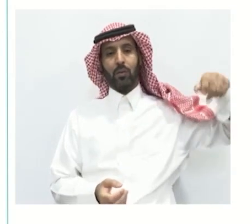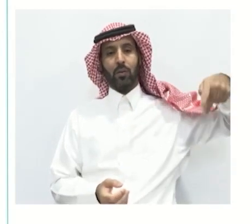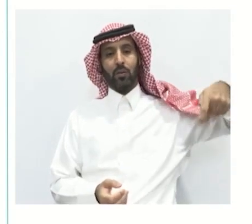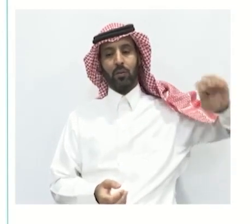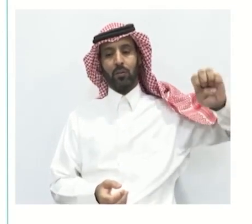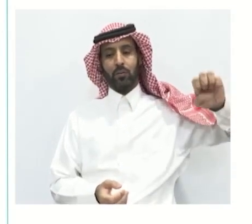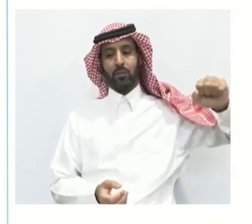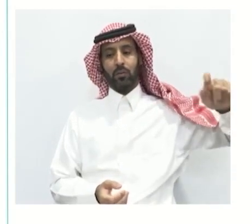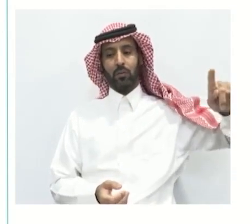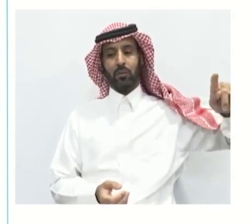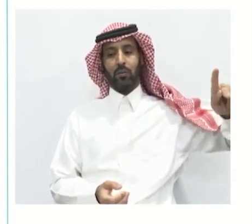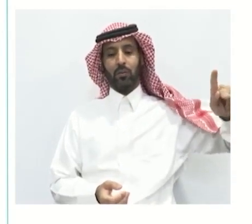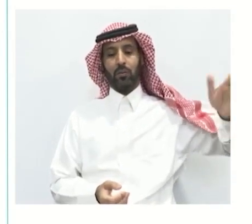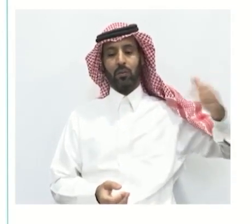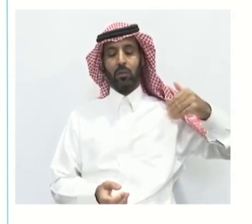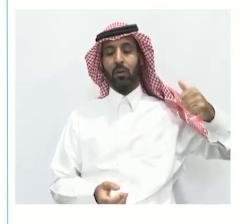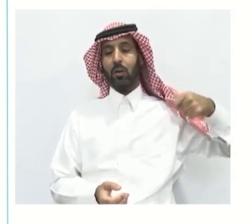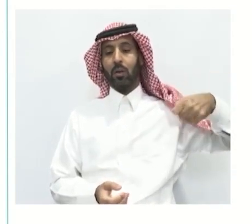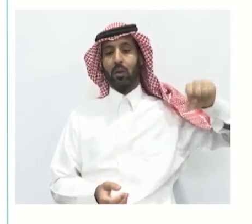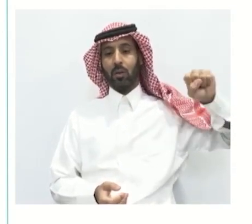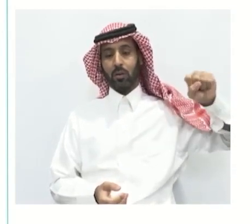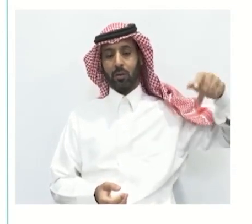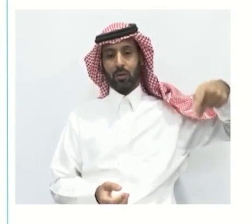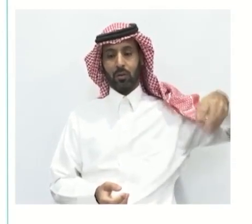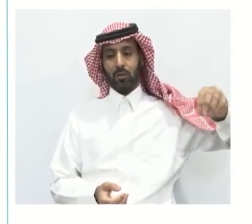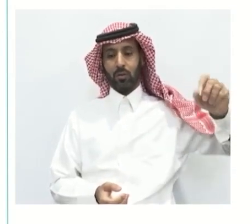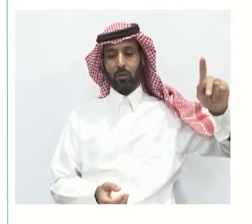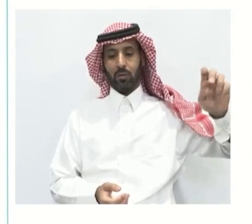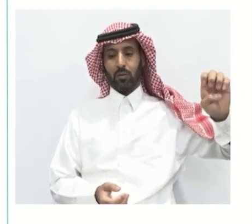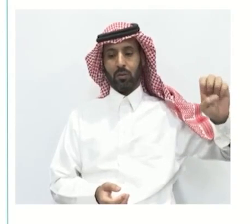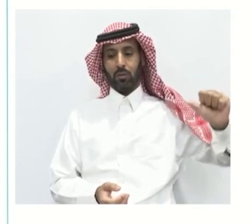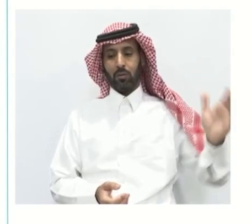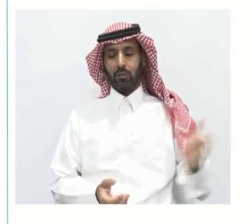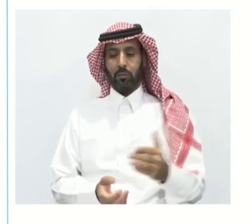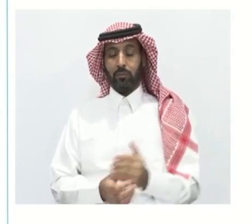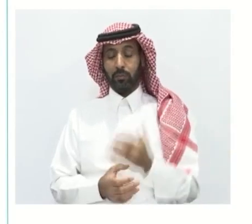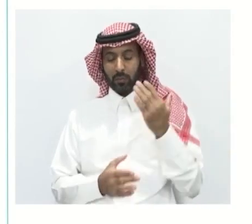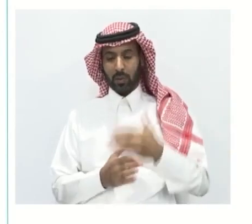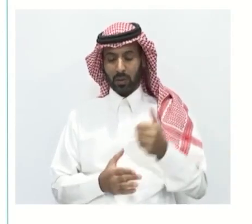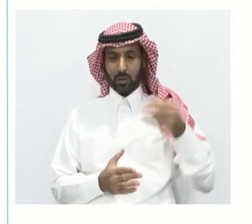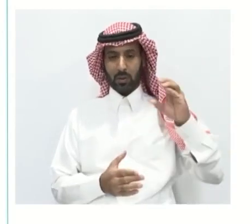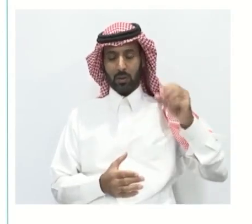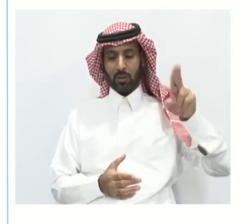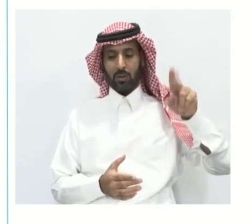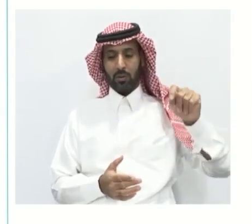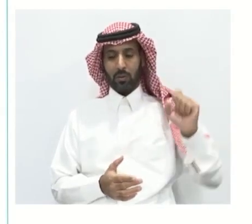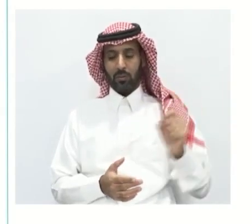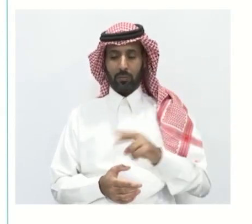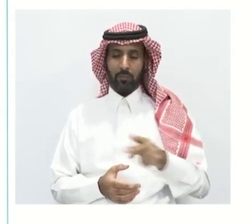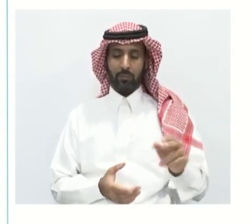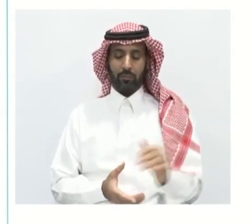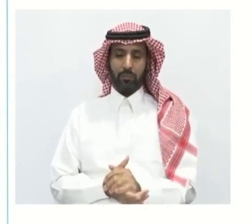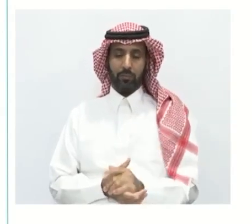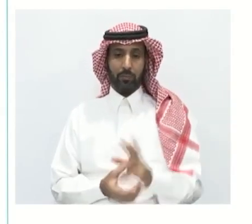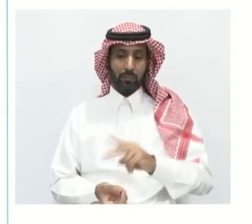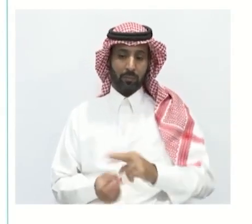So we don't add ed, we change the whole verb. Cut, cut. As I said, the irregular, you don't